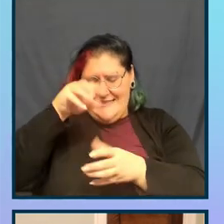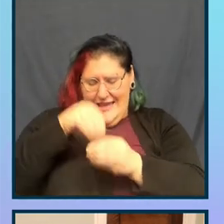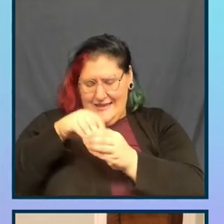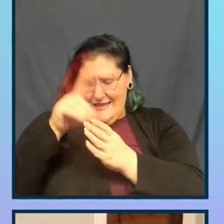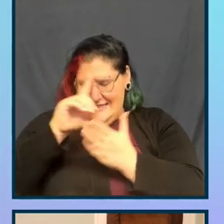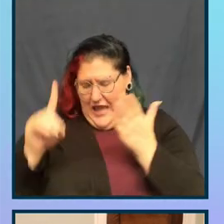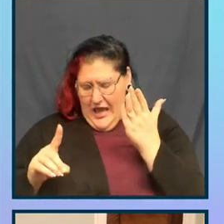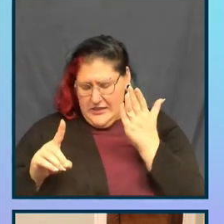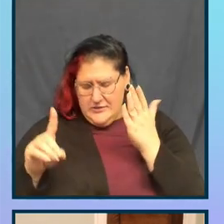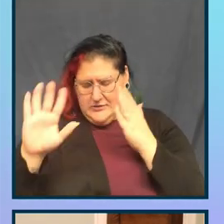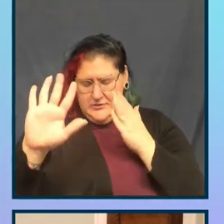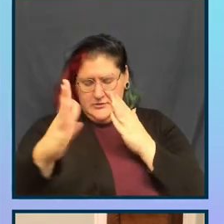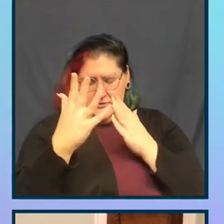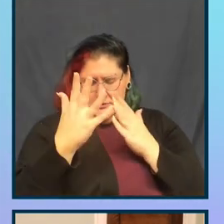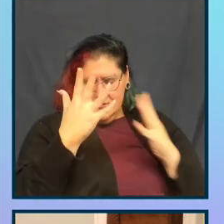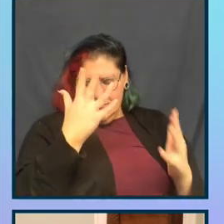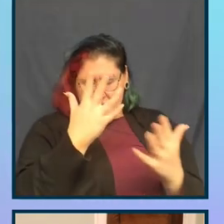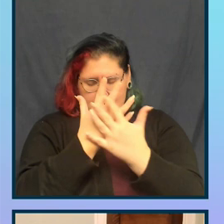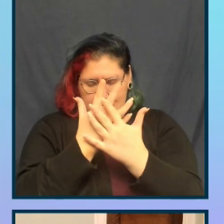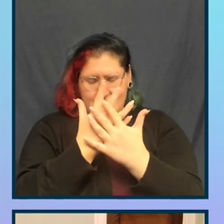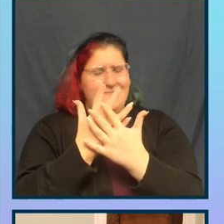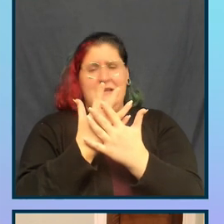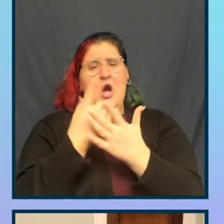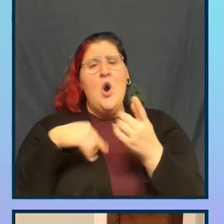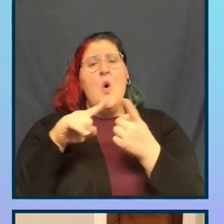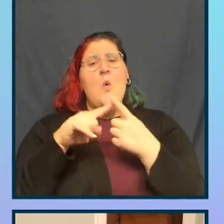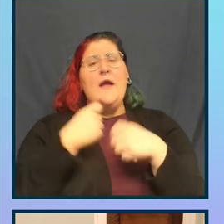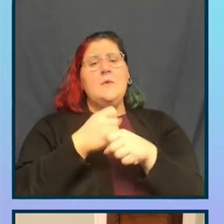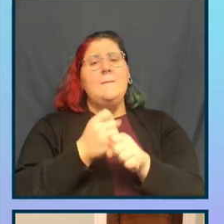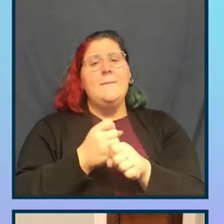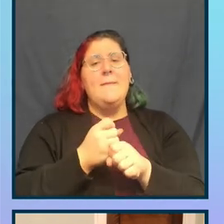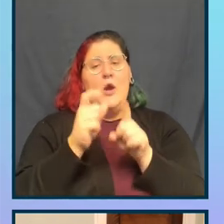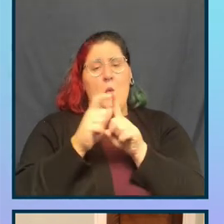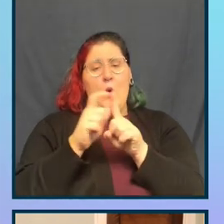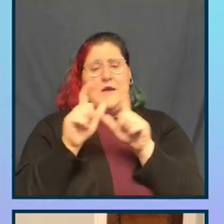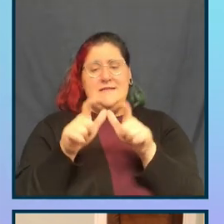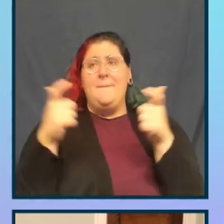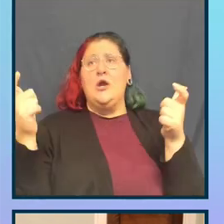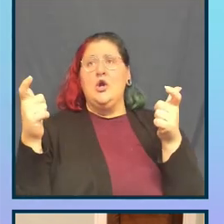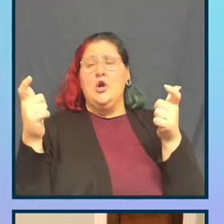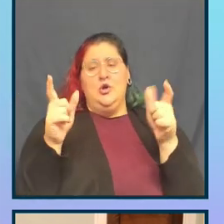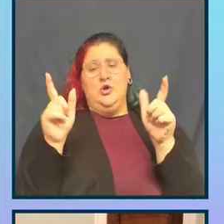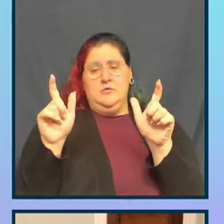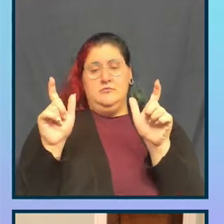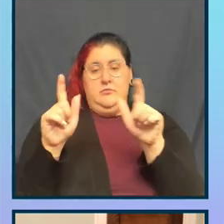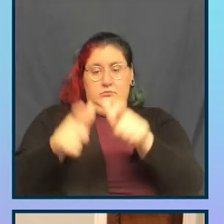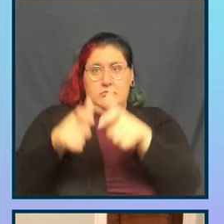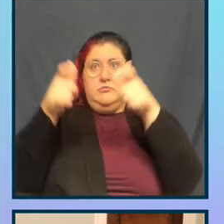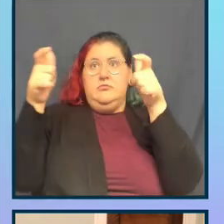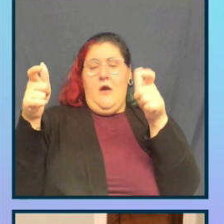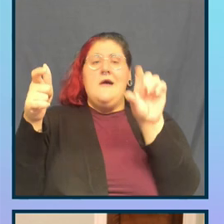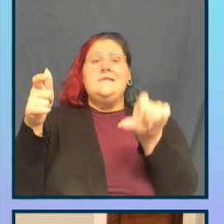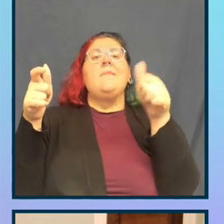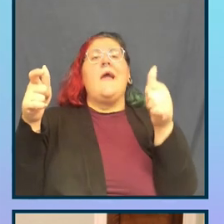For example, when you make text bigger and you place it off to the side and you put a bunch of spacing around it, you're providing context.